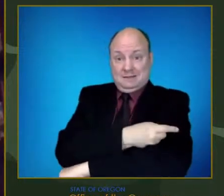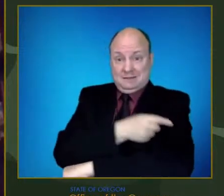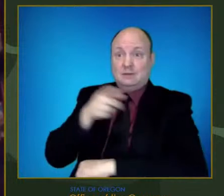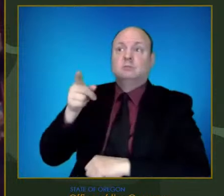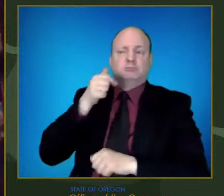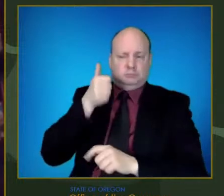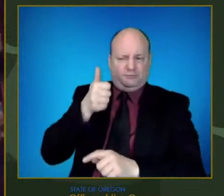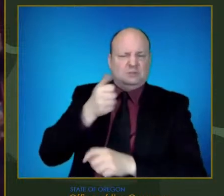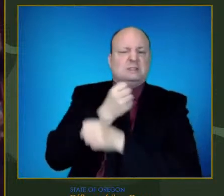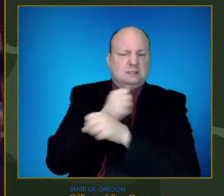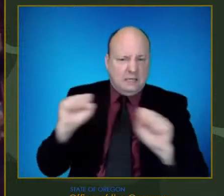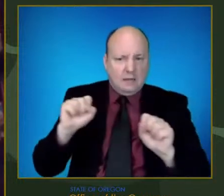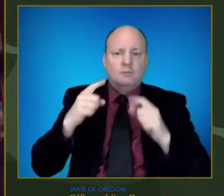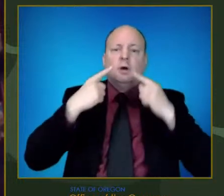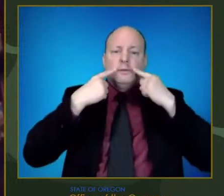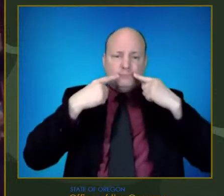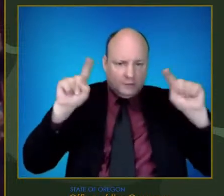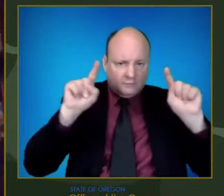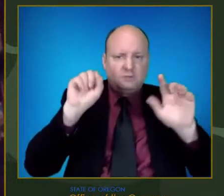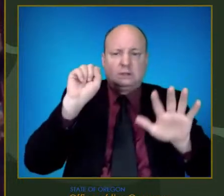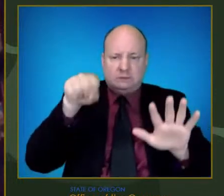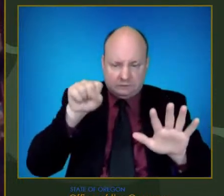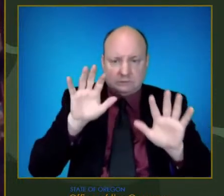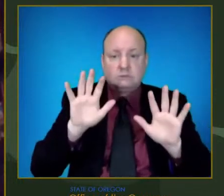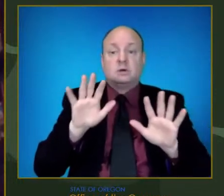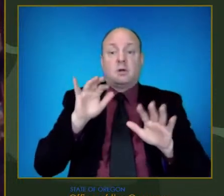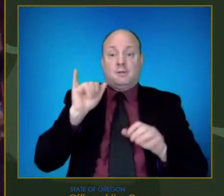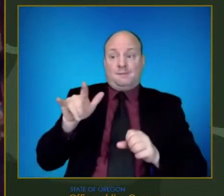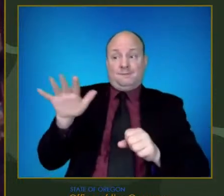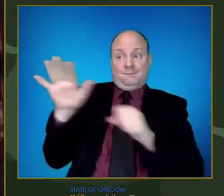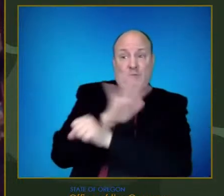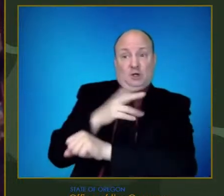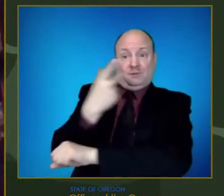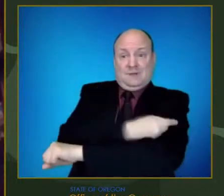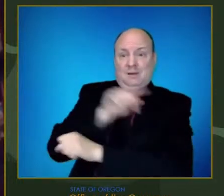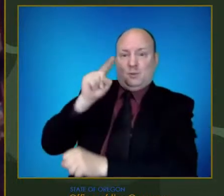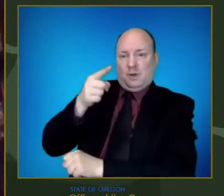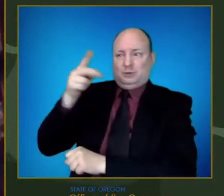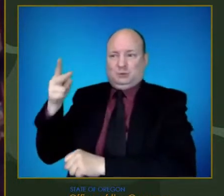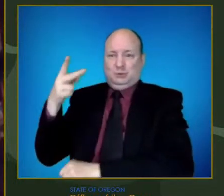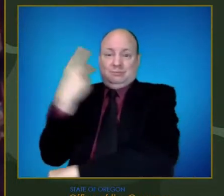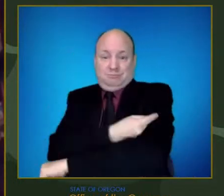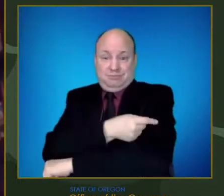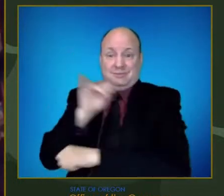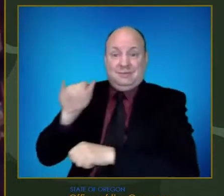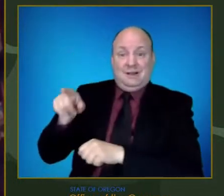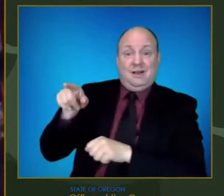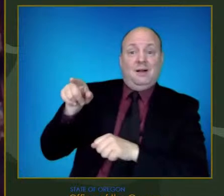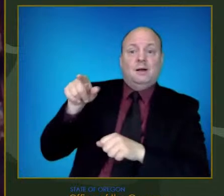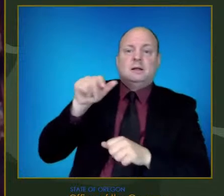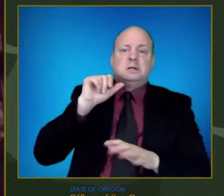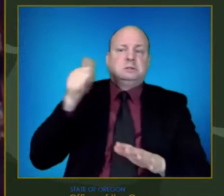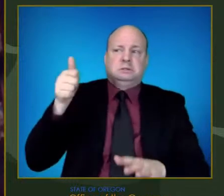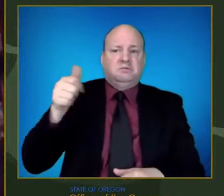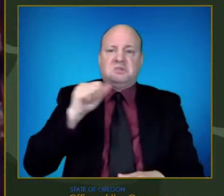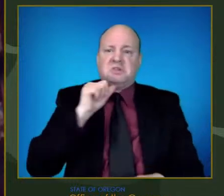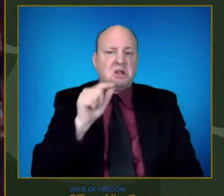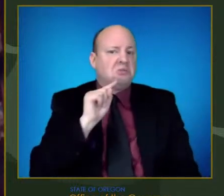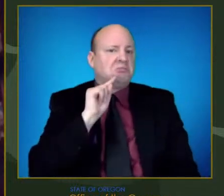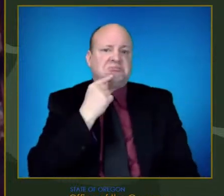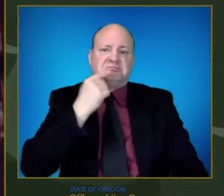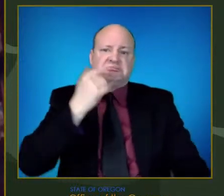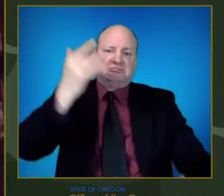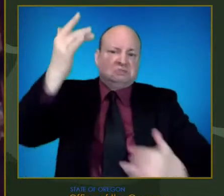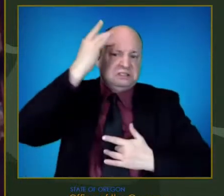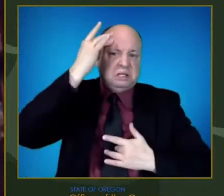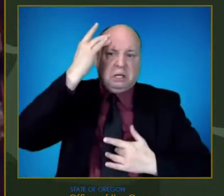people who develop disease after being fully vaccinated, they protect against the most serious impacts, and we are not seeing hospitalizations in